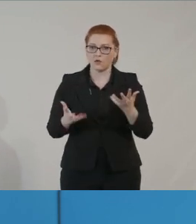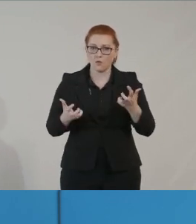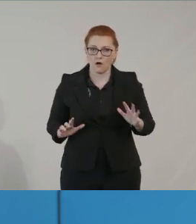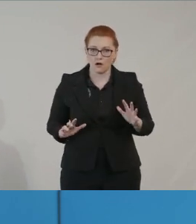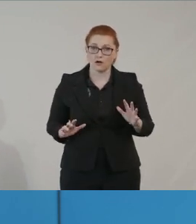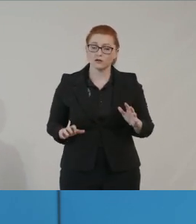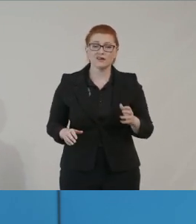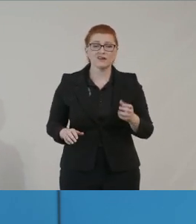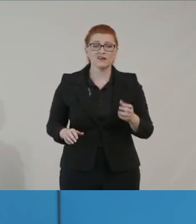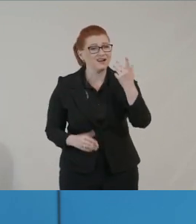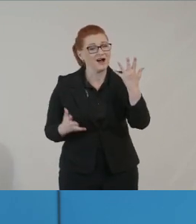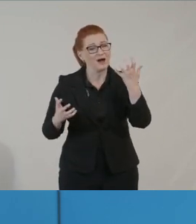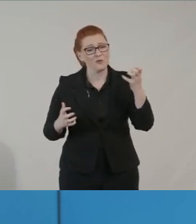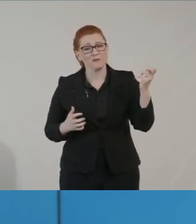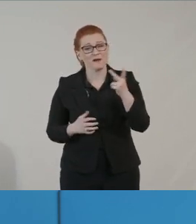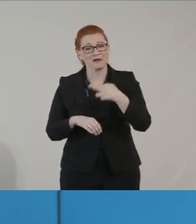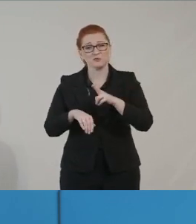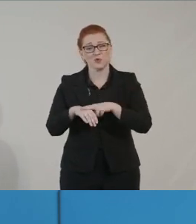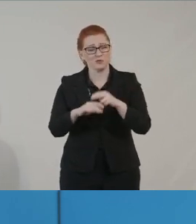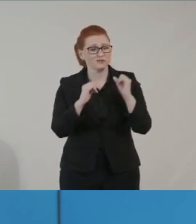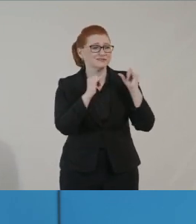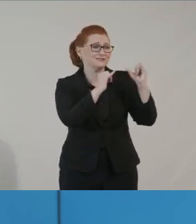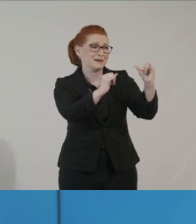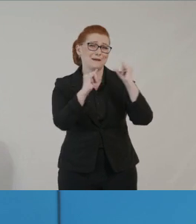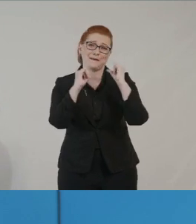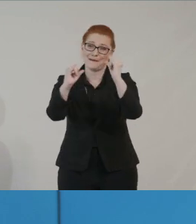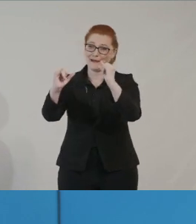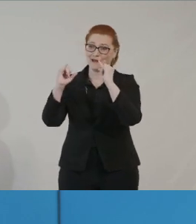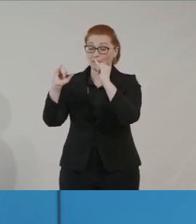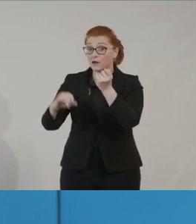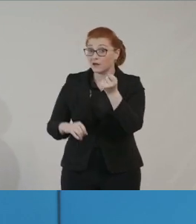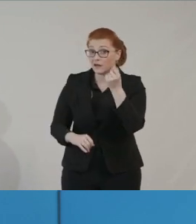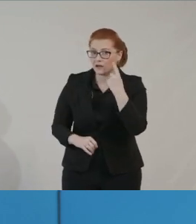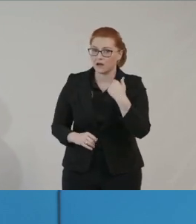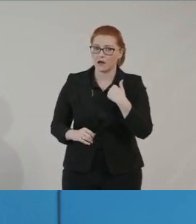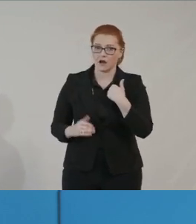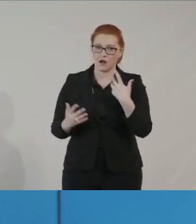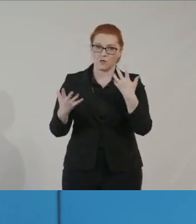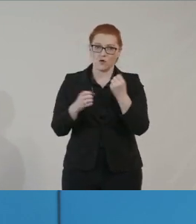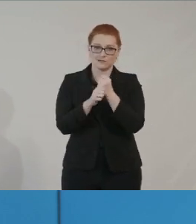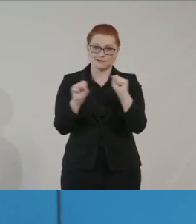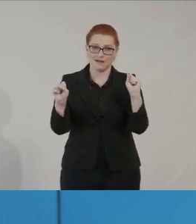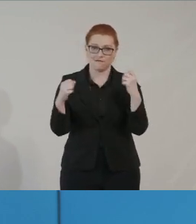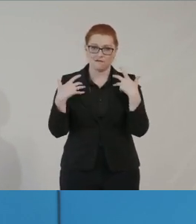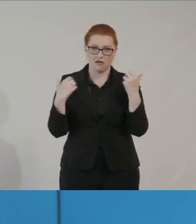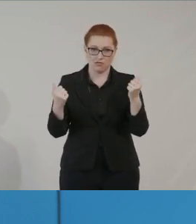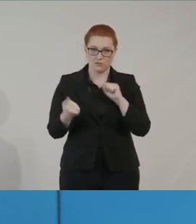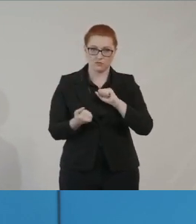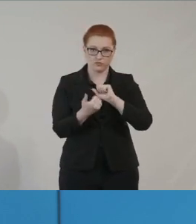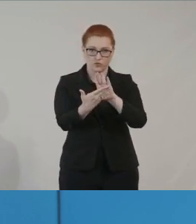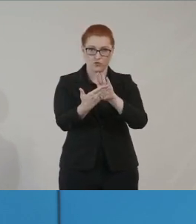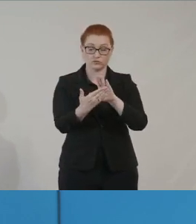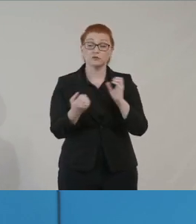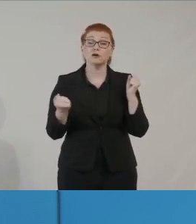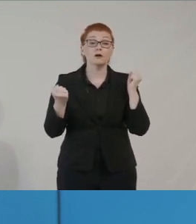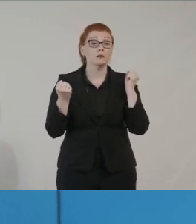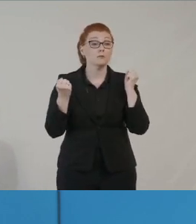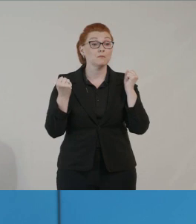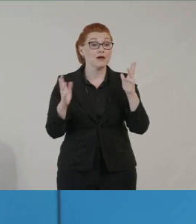as anybody in the state, but I want to do it in a safe and healthy way. Many people are talking about a